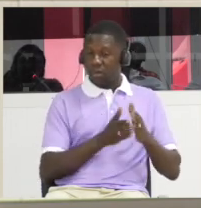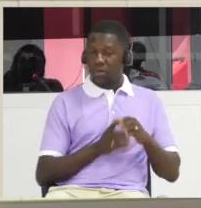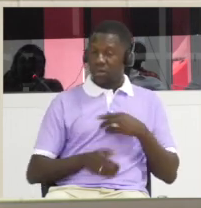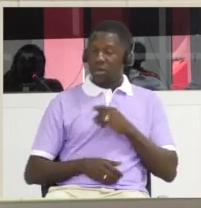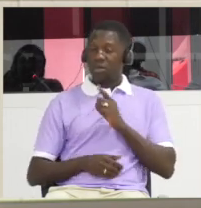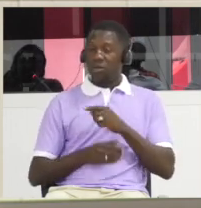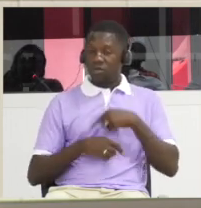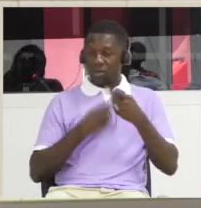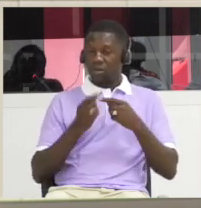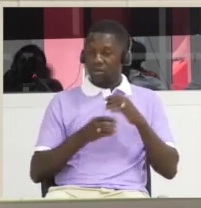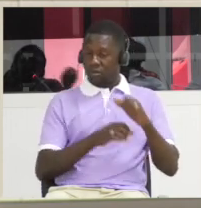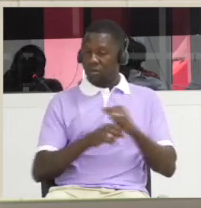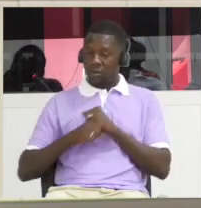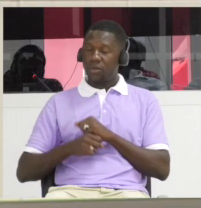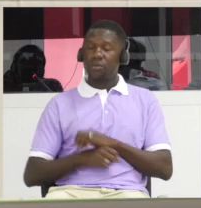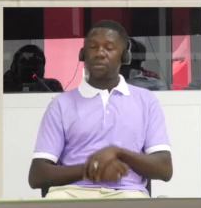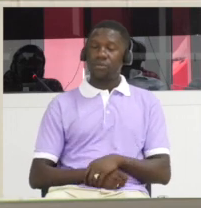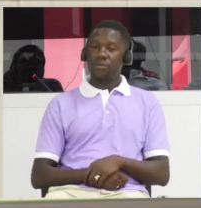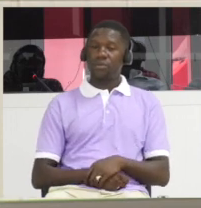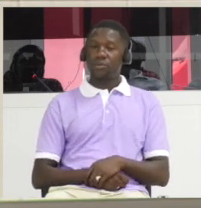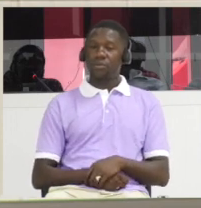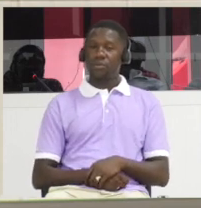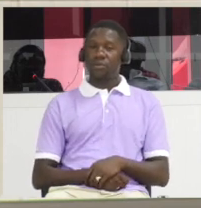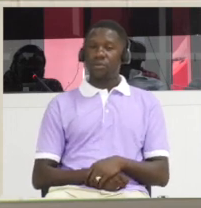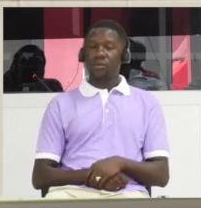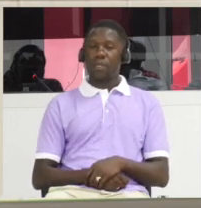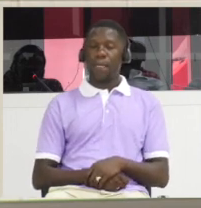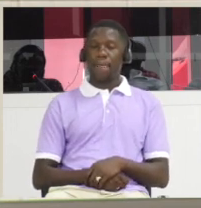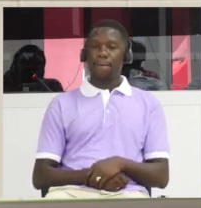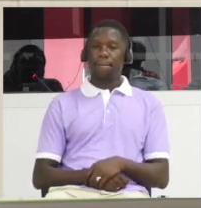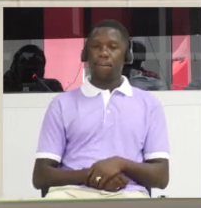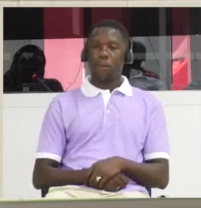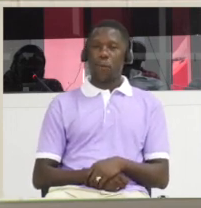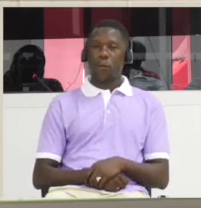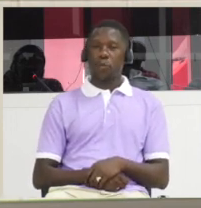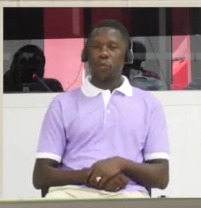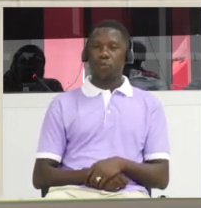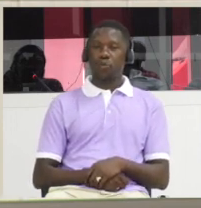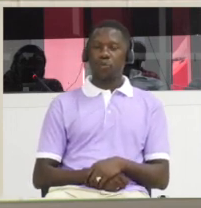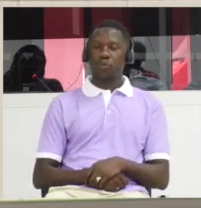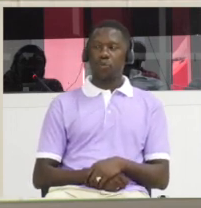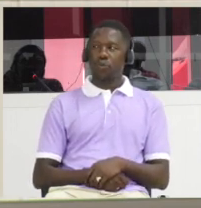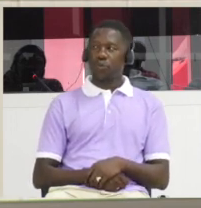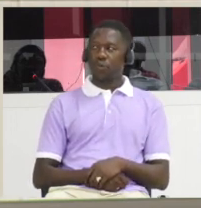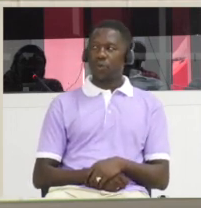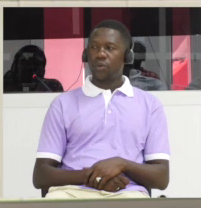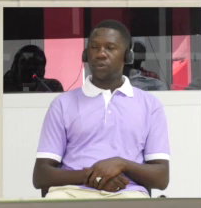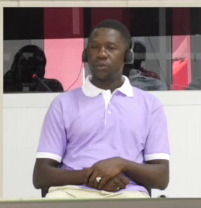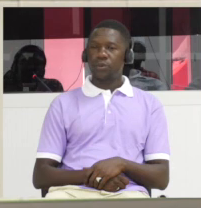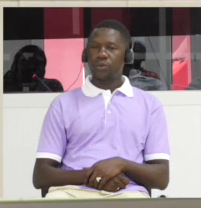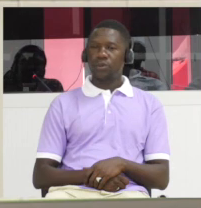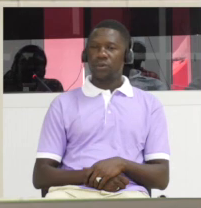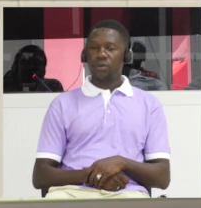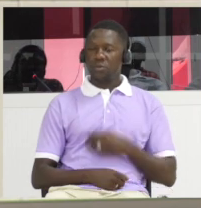Counsel, what I can say is that Andrew Winter has a bottomless appetite for